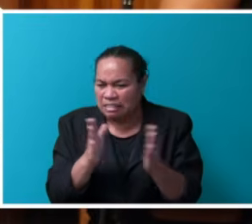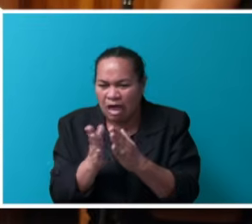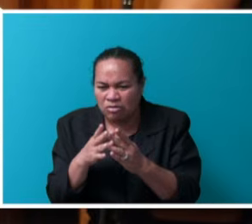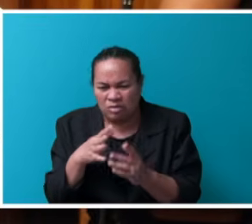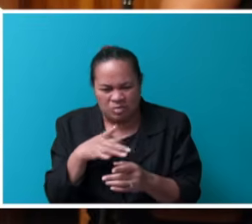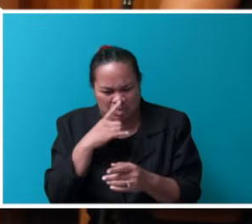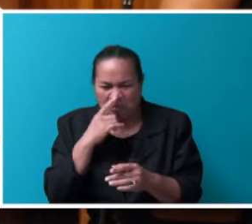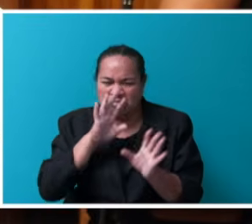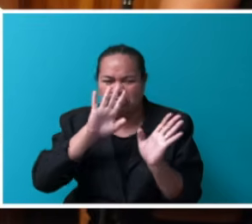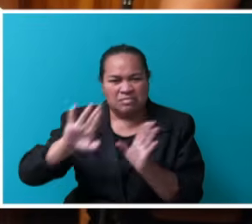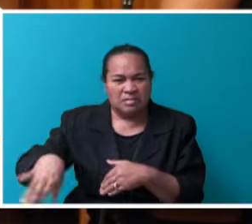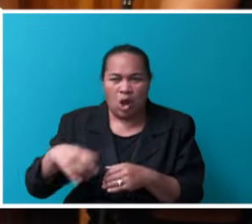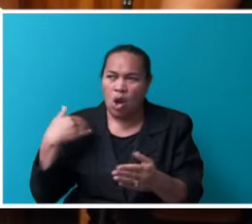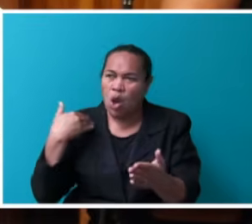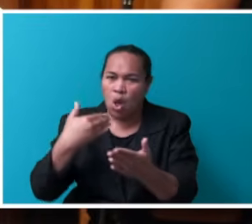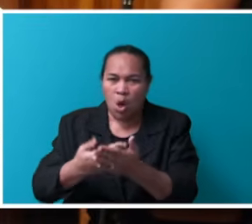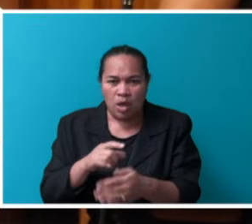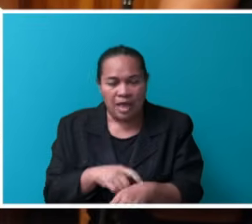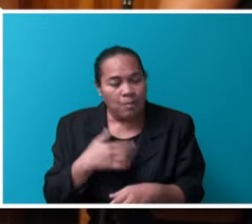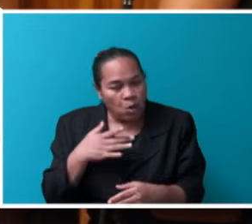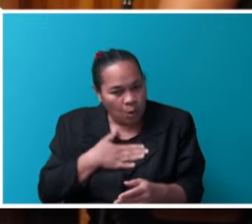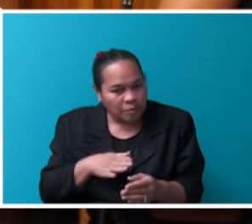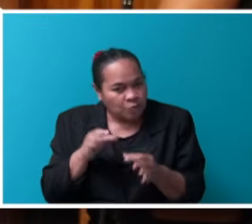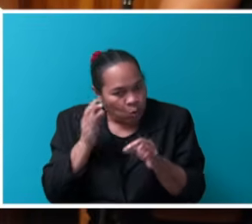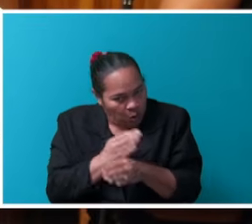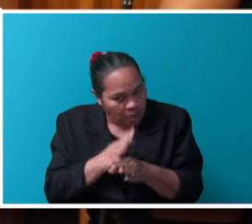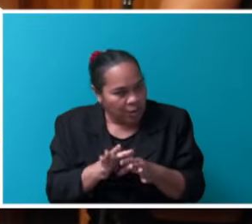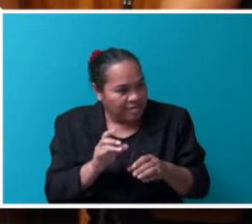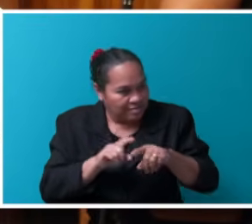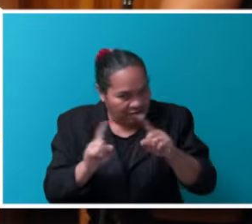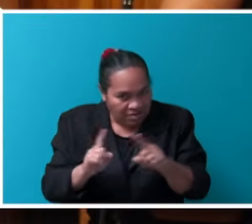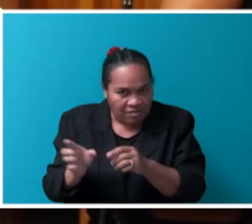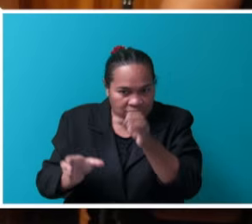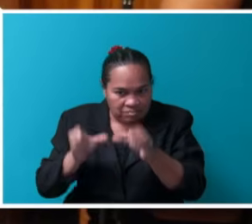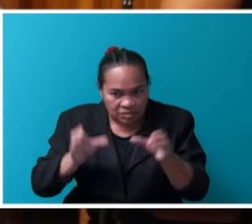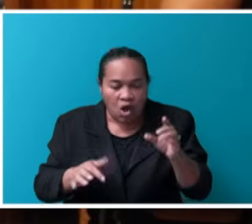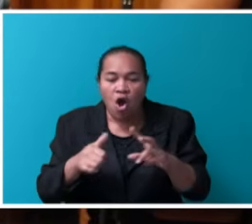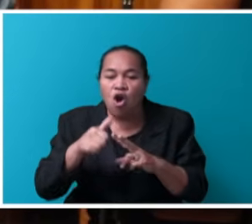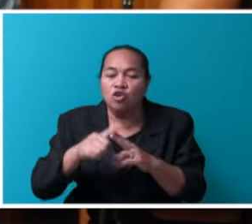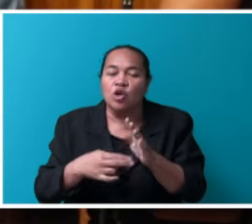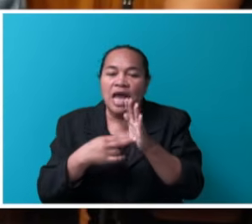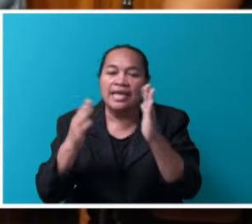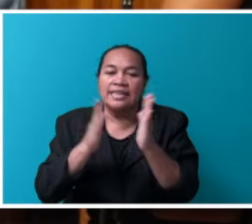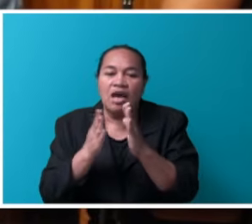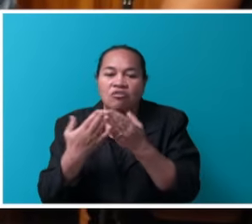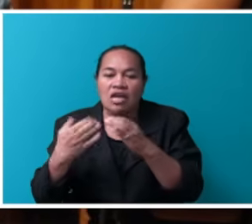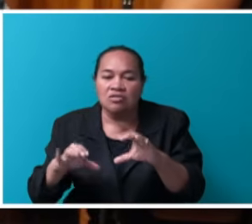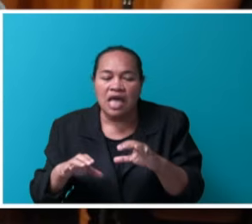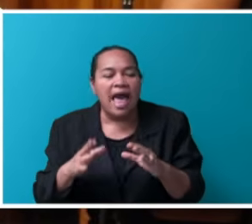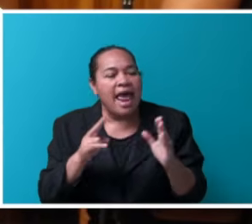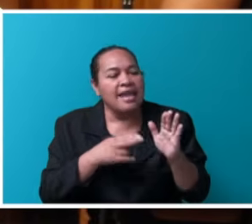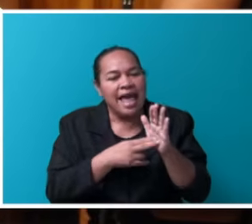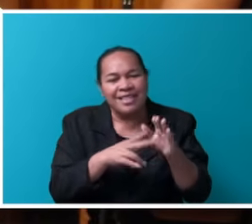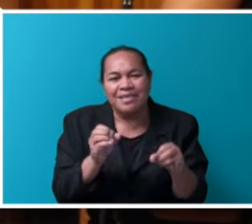time. We are determined to work with the stakeholders, including the Nandi Town Council, Nandi Chamber of Commerce,